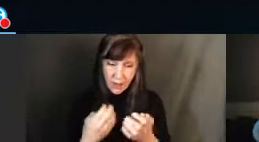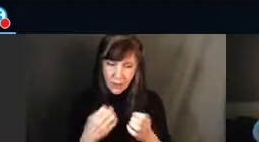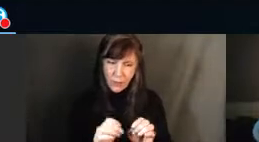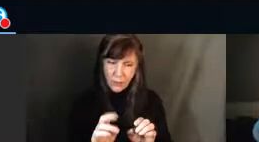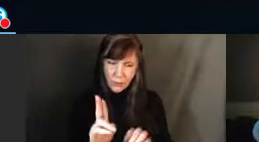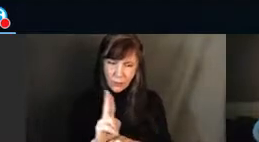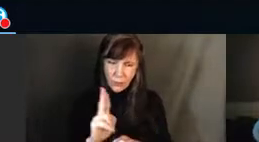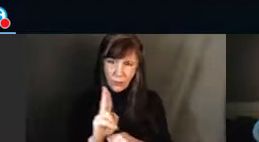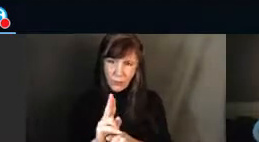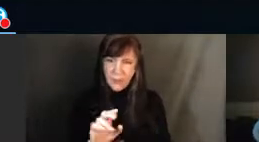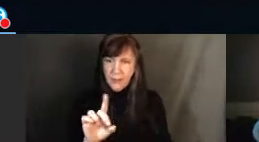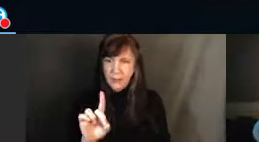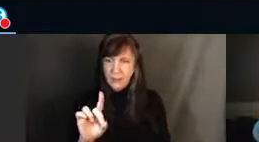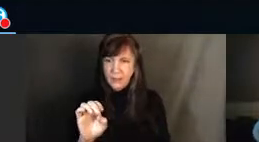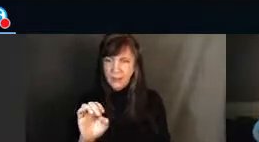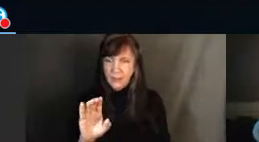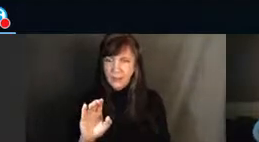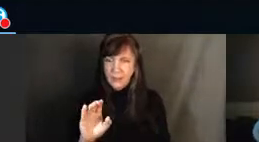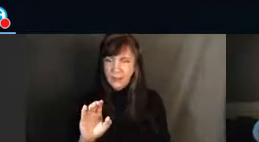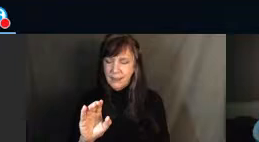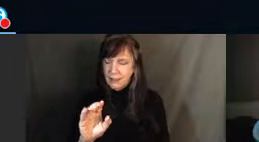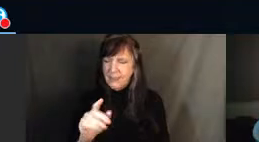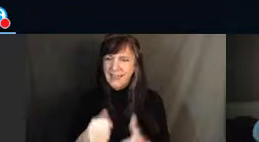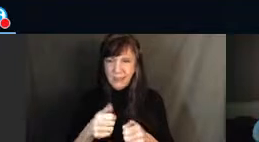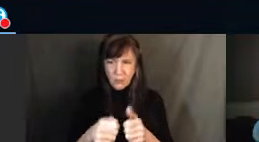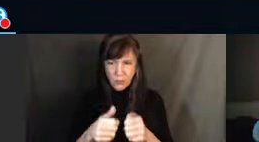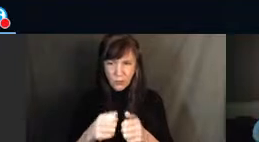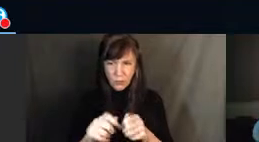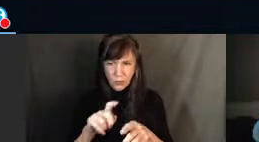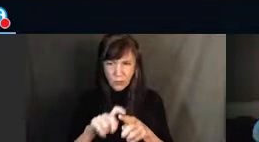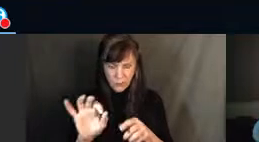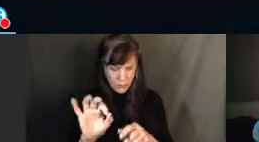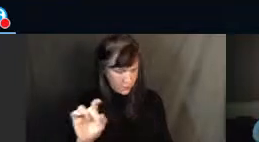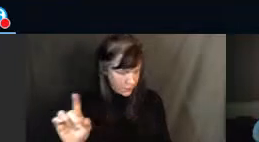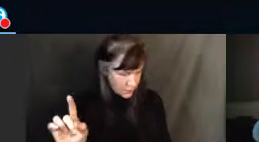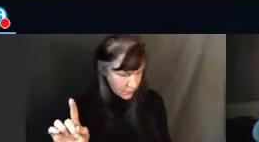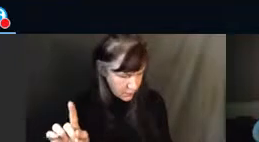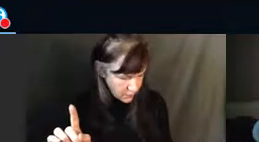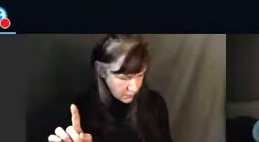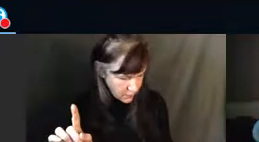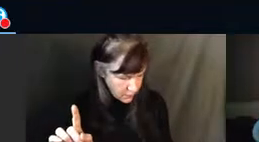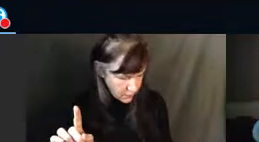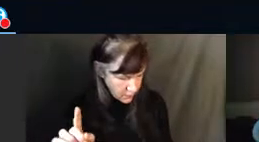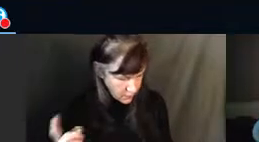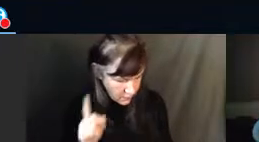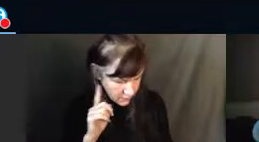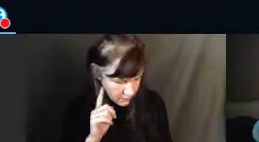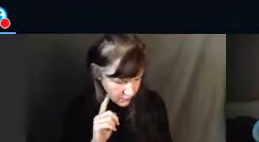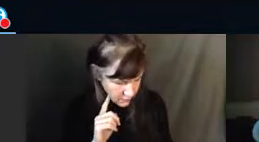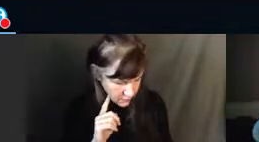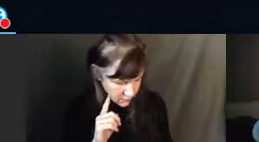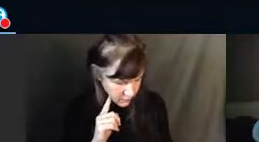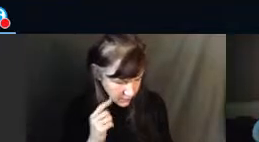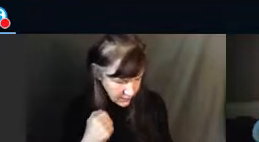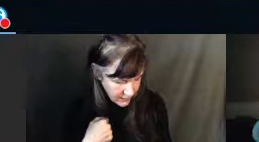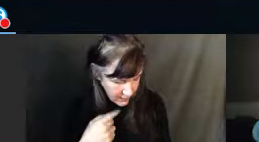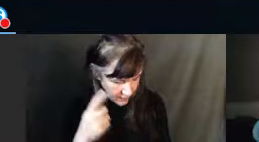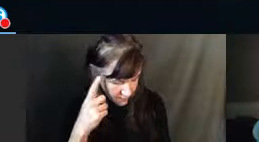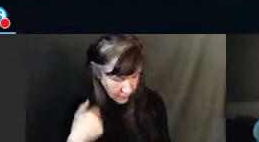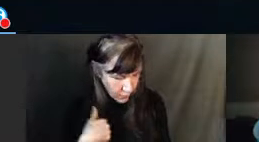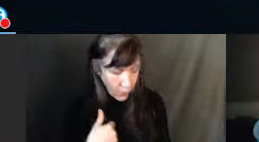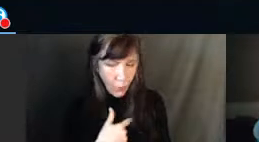dial 911. This is Javier Arana, and I'm deaf. So just wonder, and I think we do have